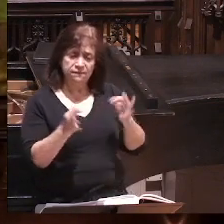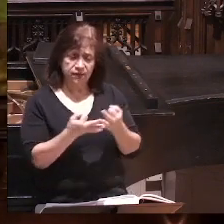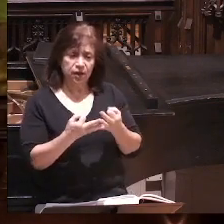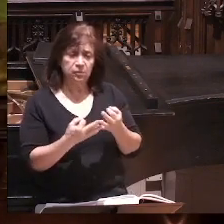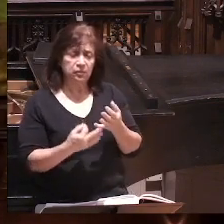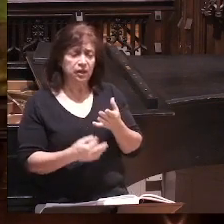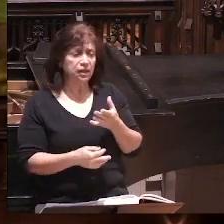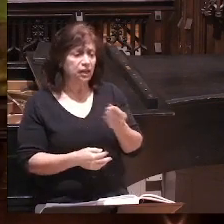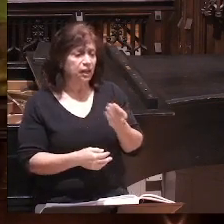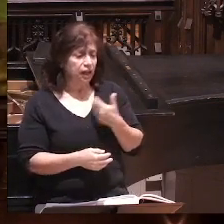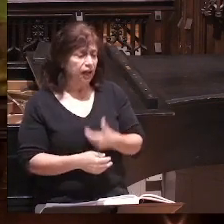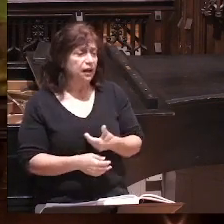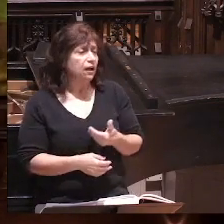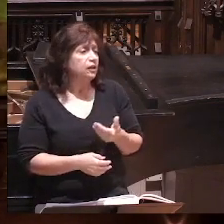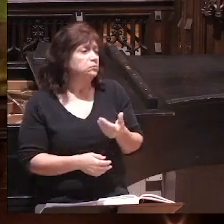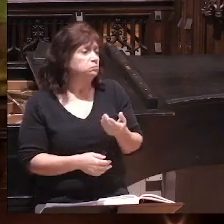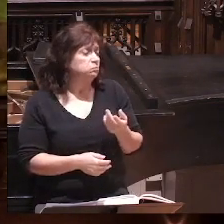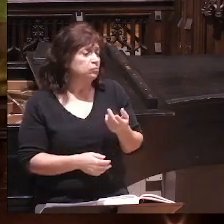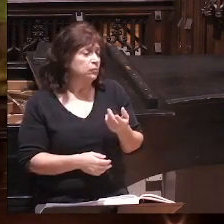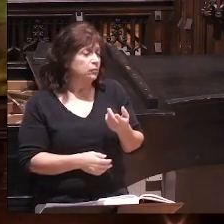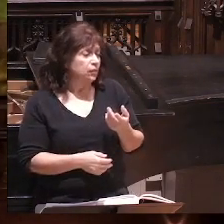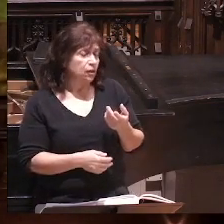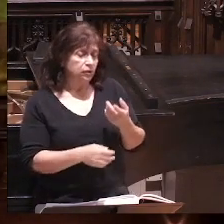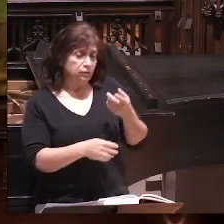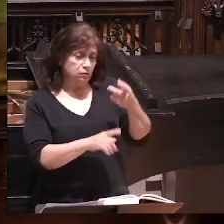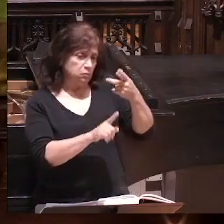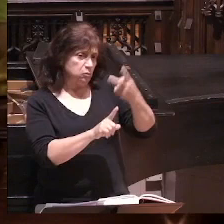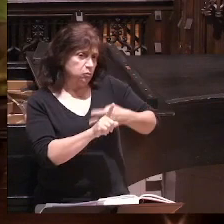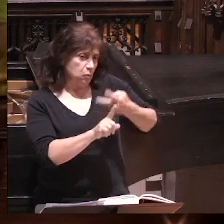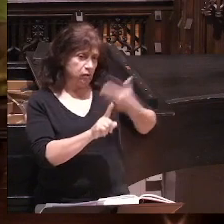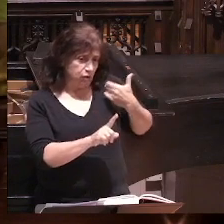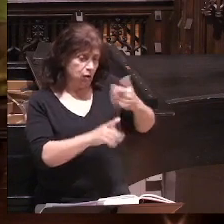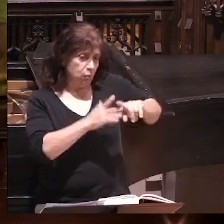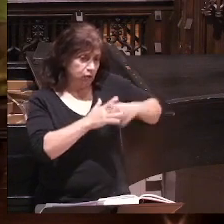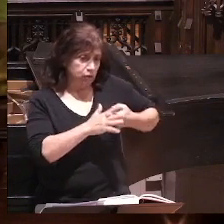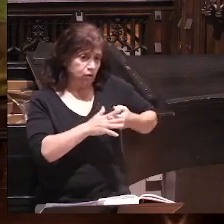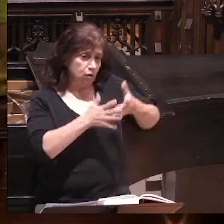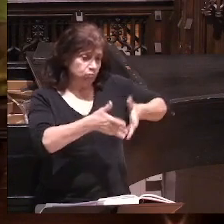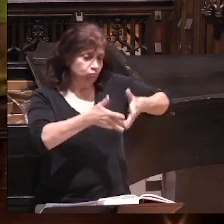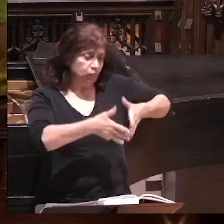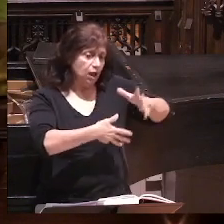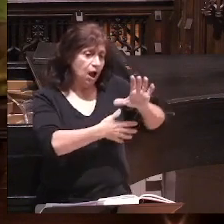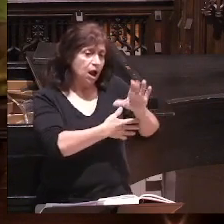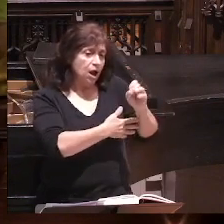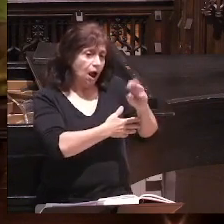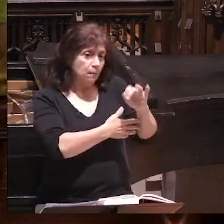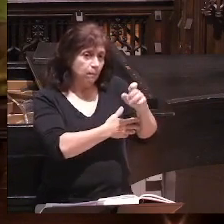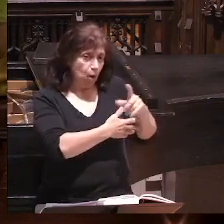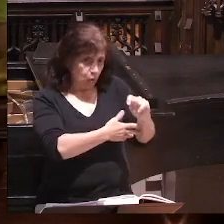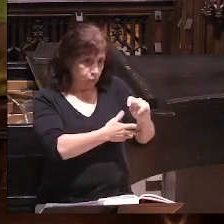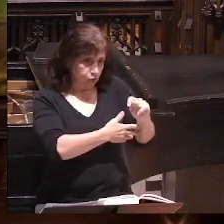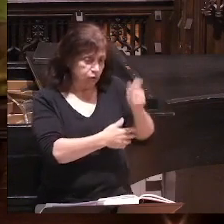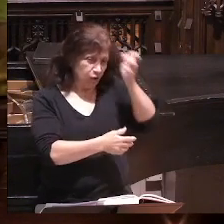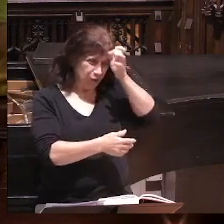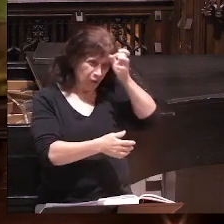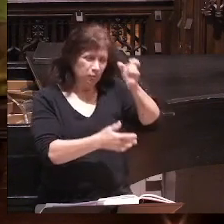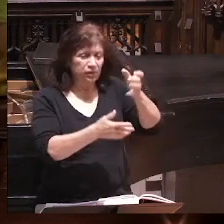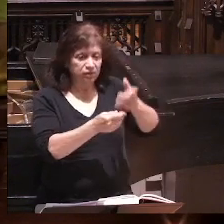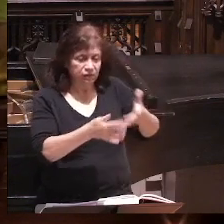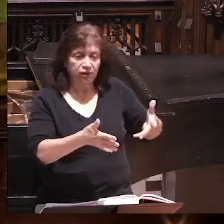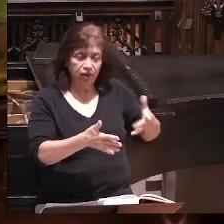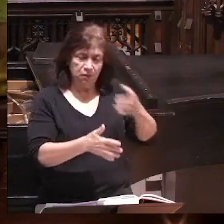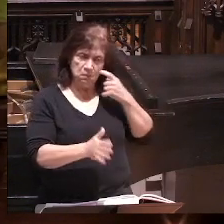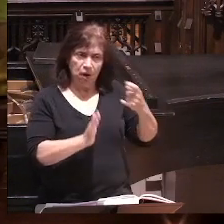Blue Earth and composting a few months back. And it really, I have to say, has made a noticeable